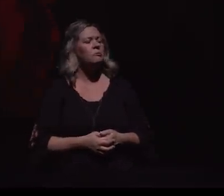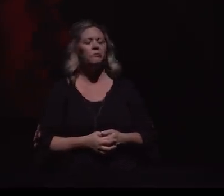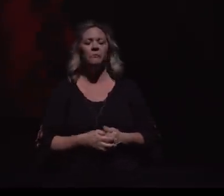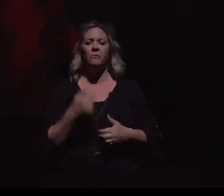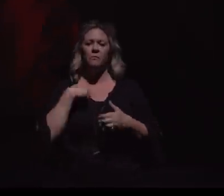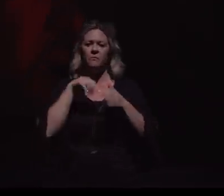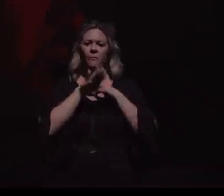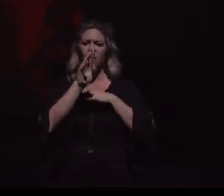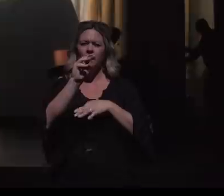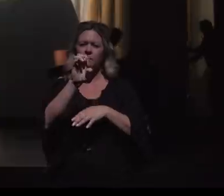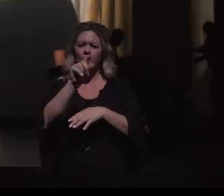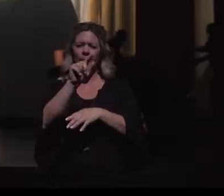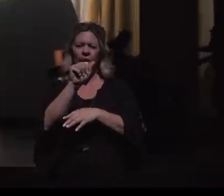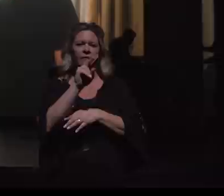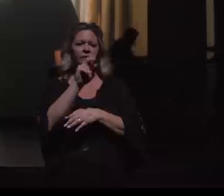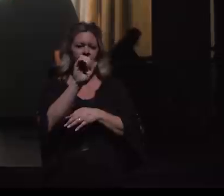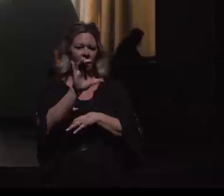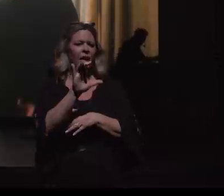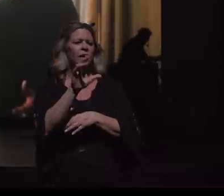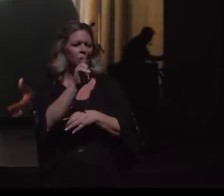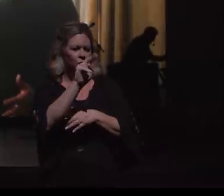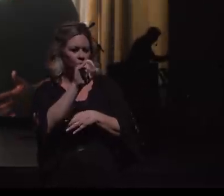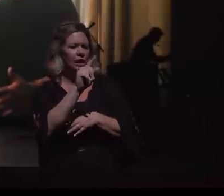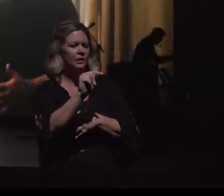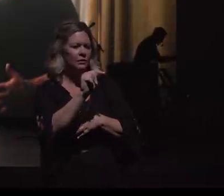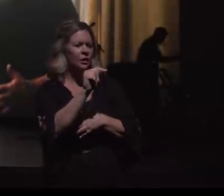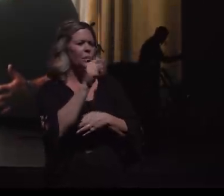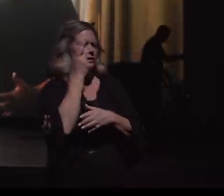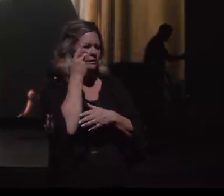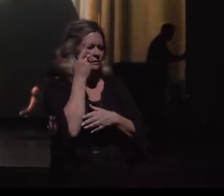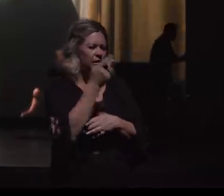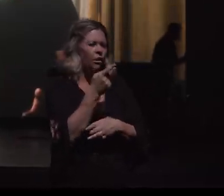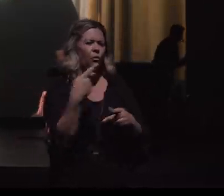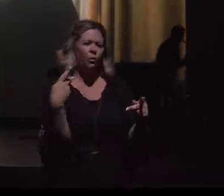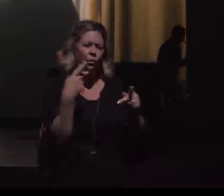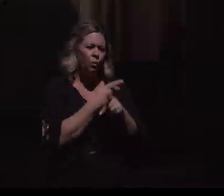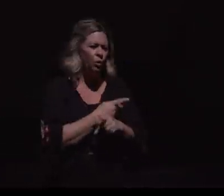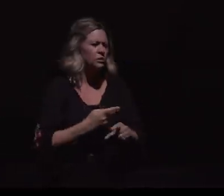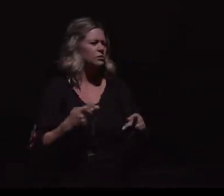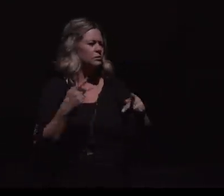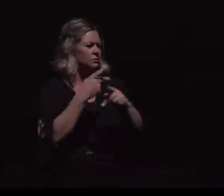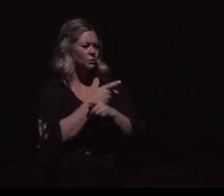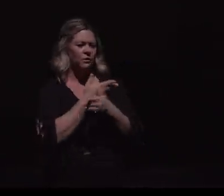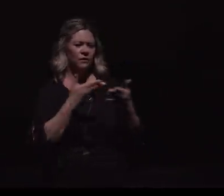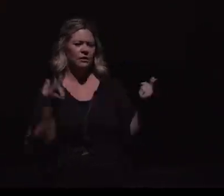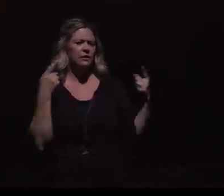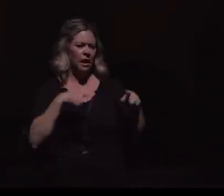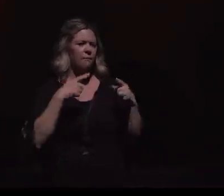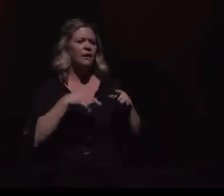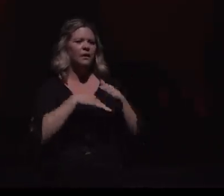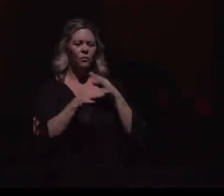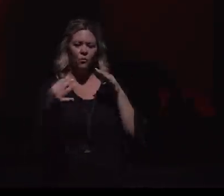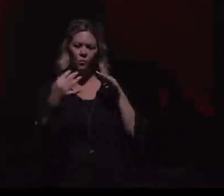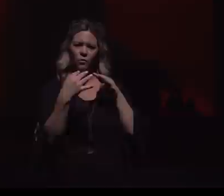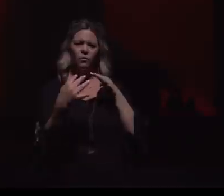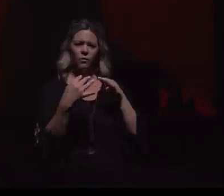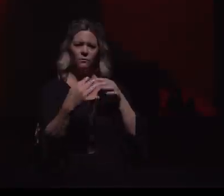We were in a medevac unit, so we kind of got to see the worst of the worst.